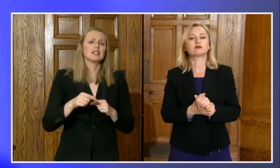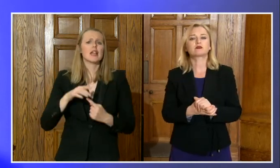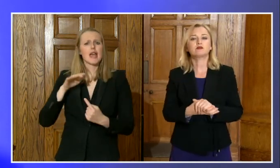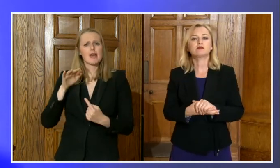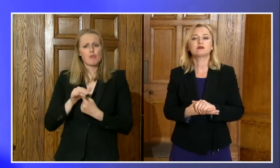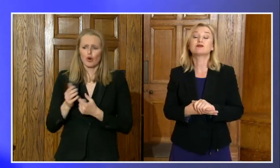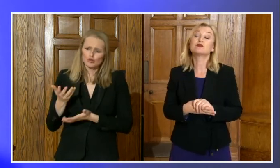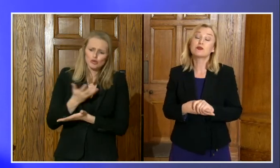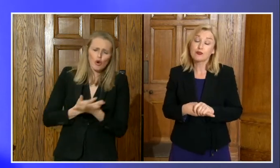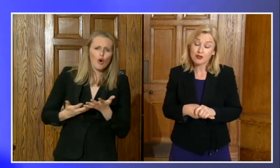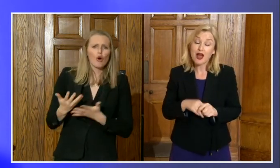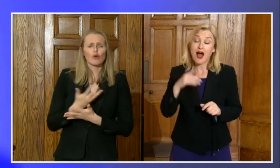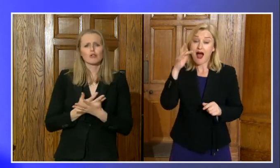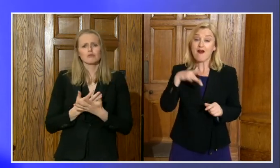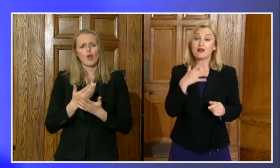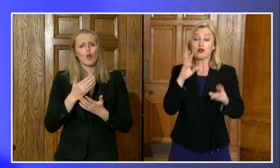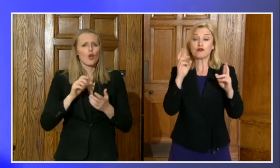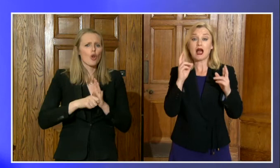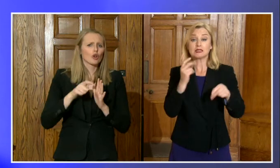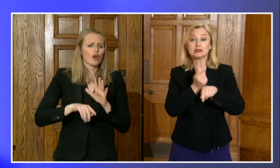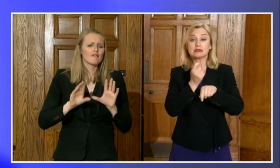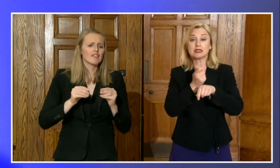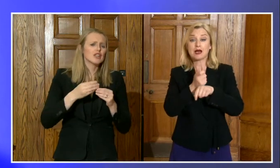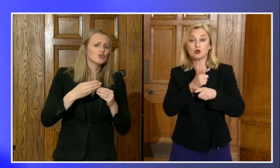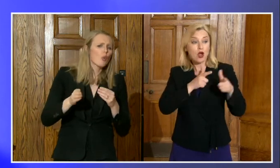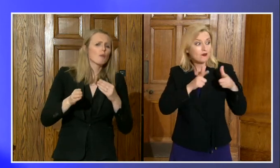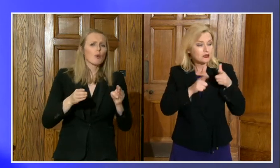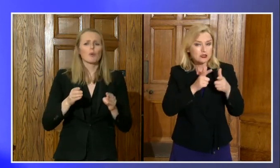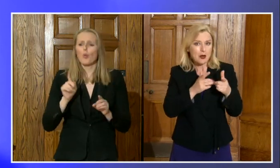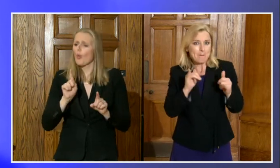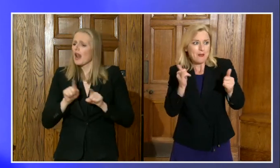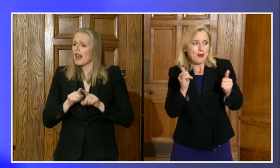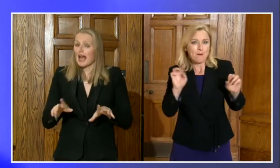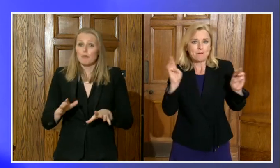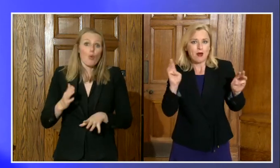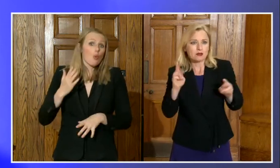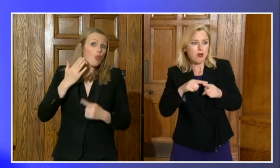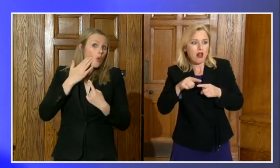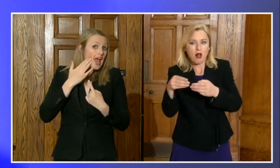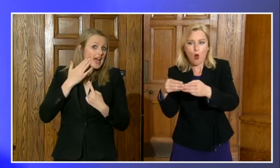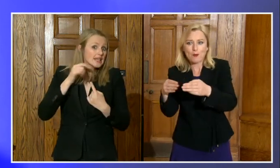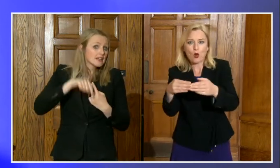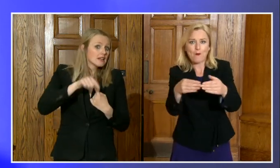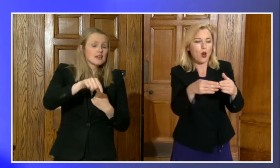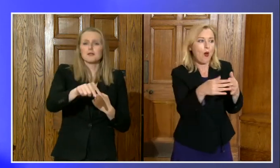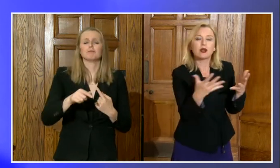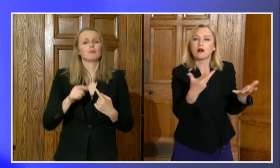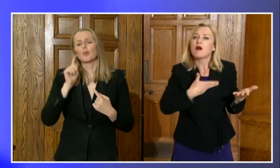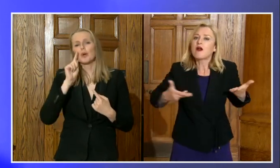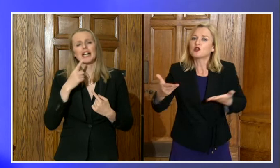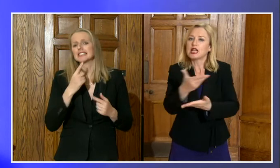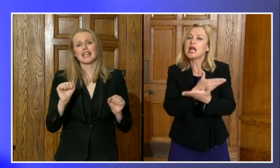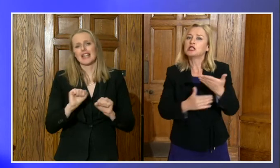to what it will look like coming out of lockdown, but I think putting a timetable on it at this minute in time, where we don't know where the virus is or how it's